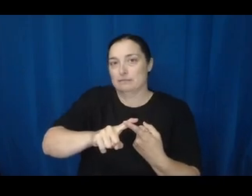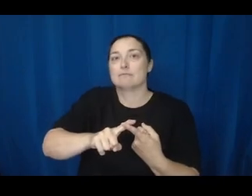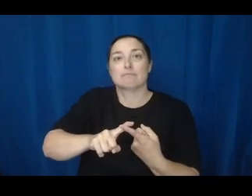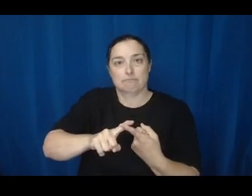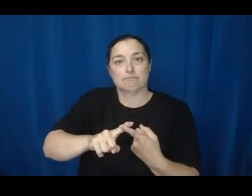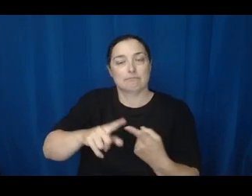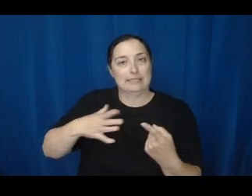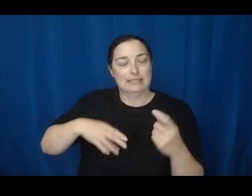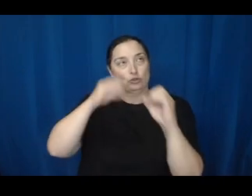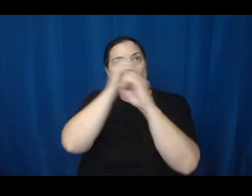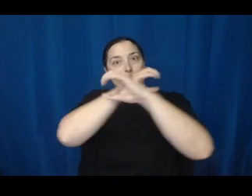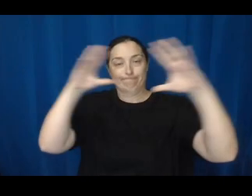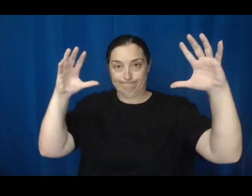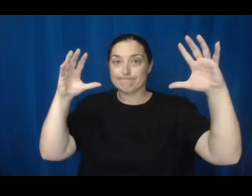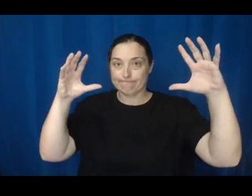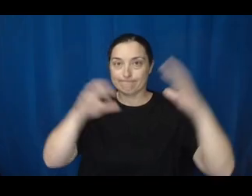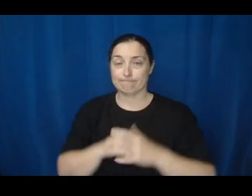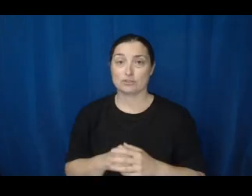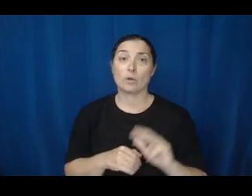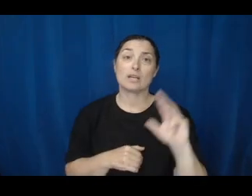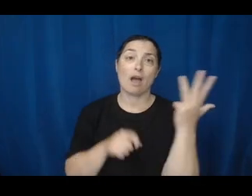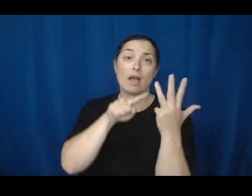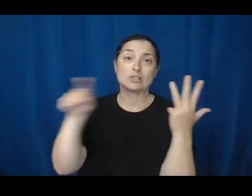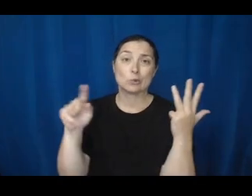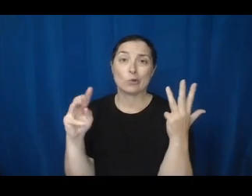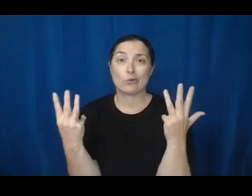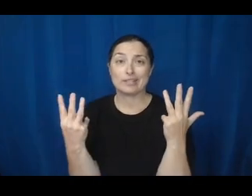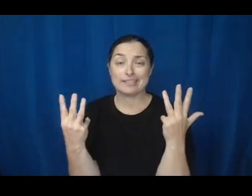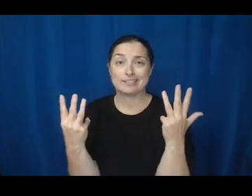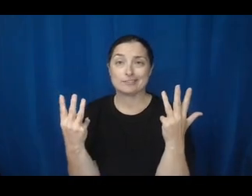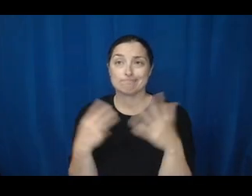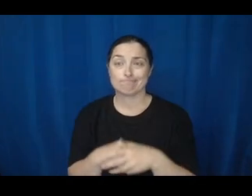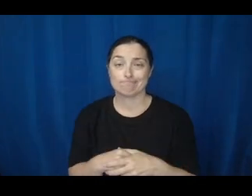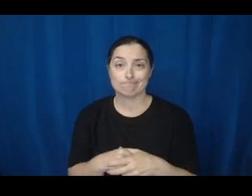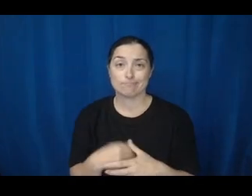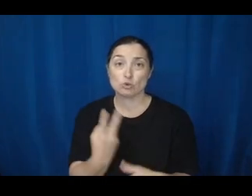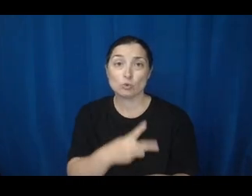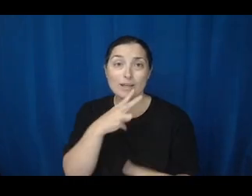is running from 9 to 3, 200 days a year,